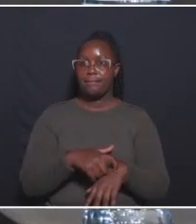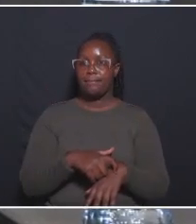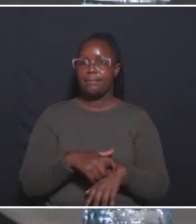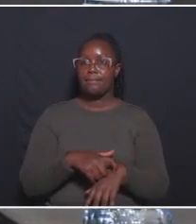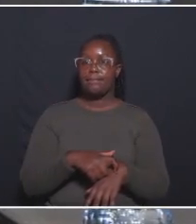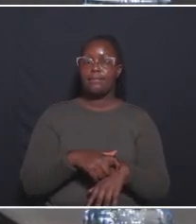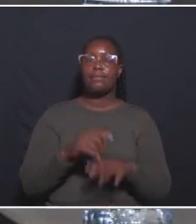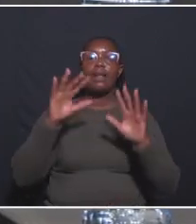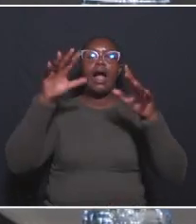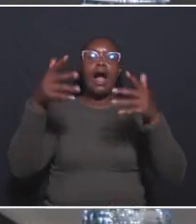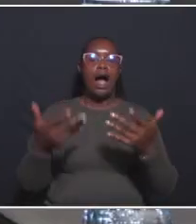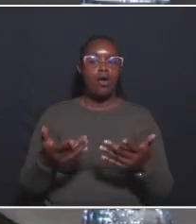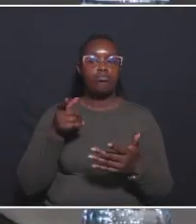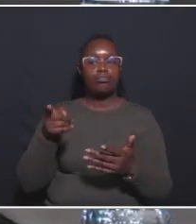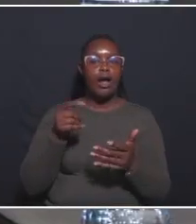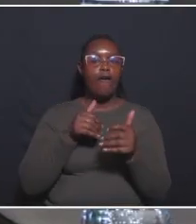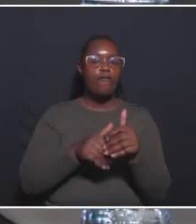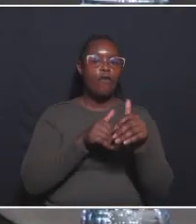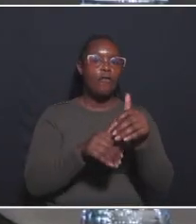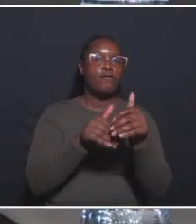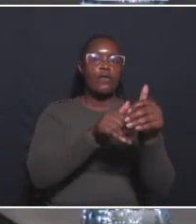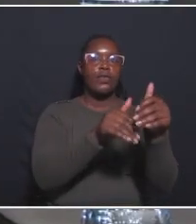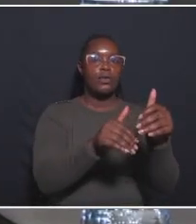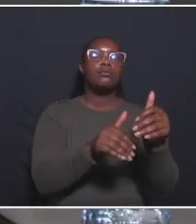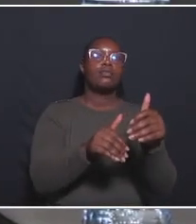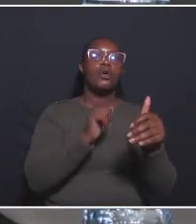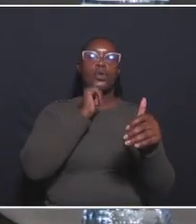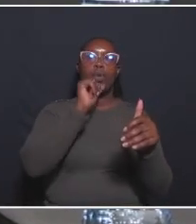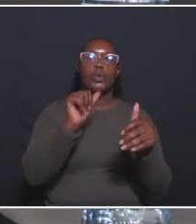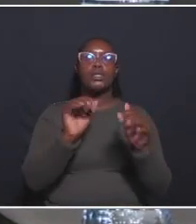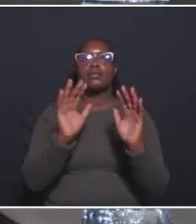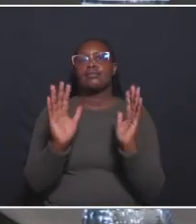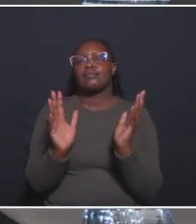shots are following each other is not how, you know, how it's